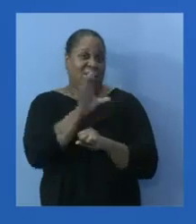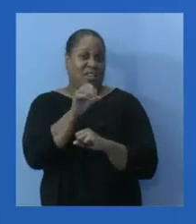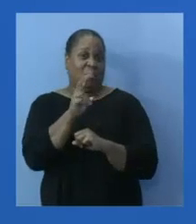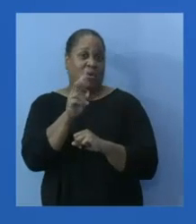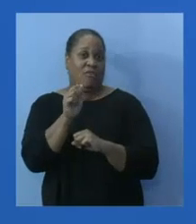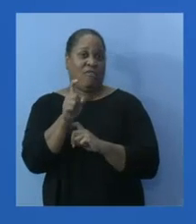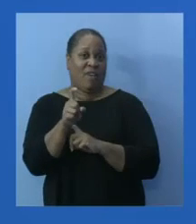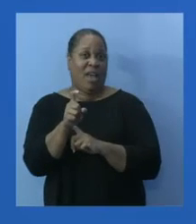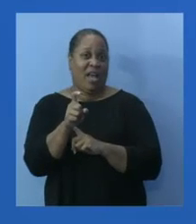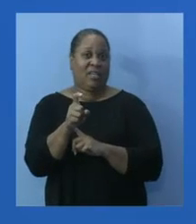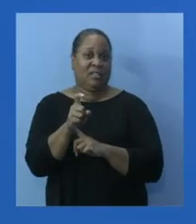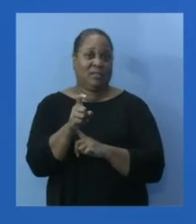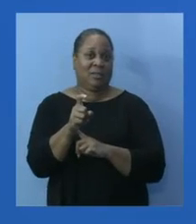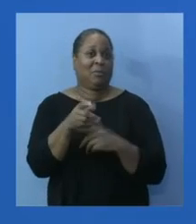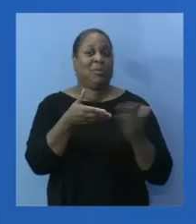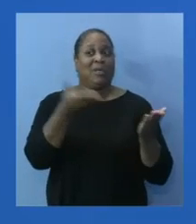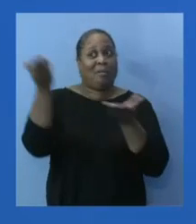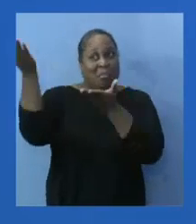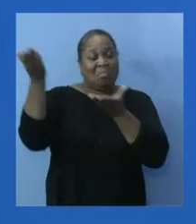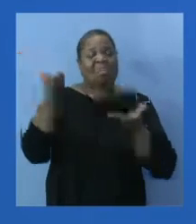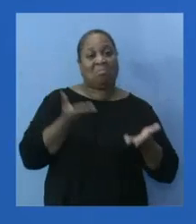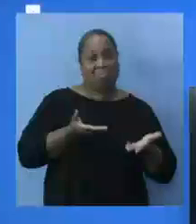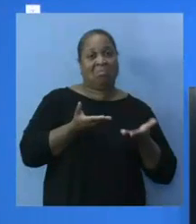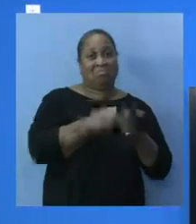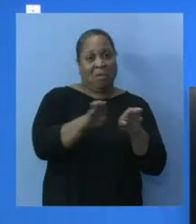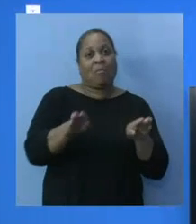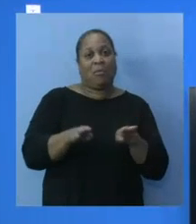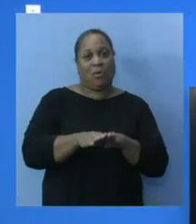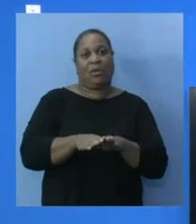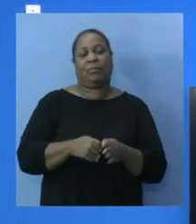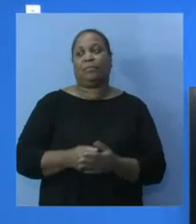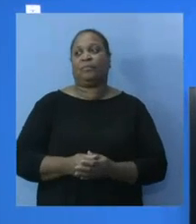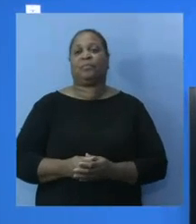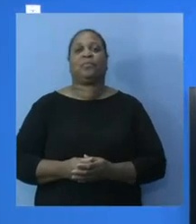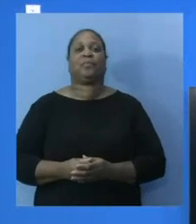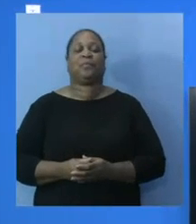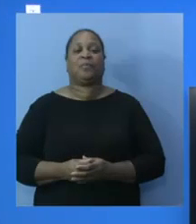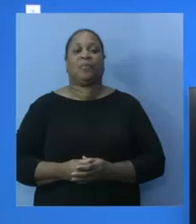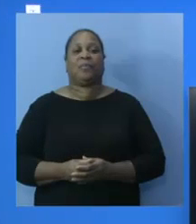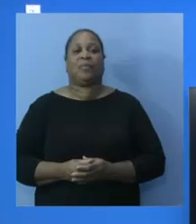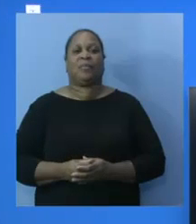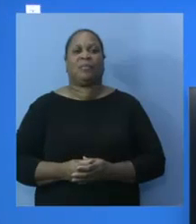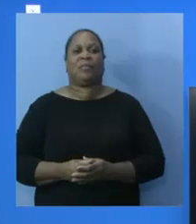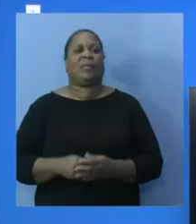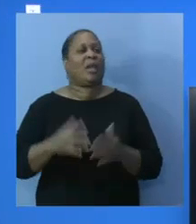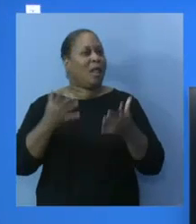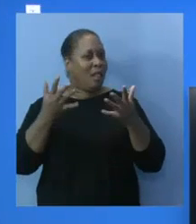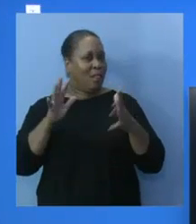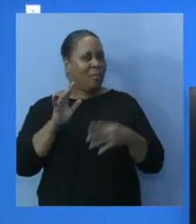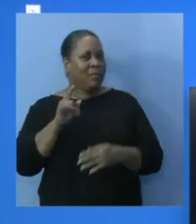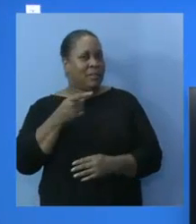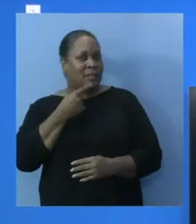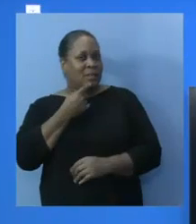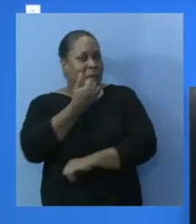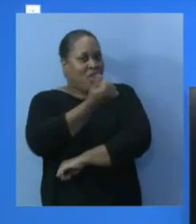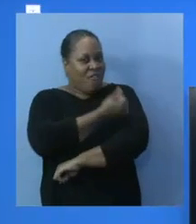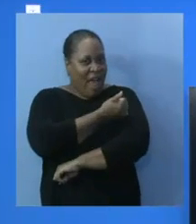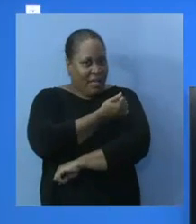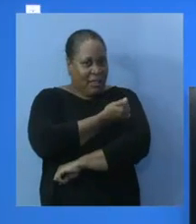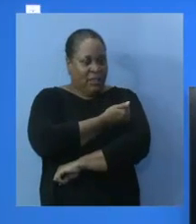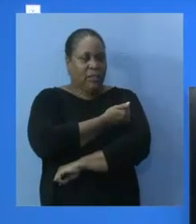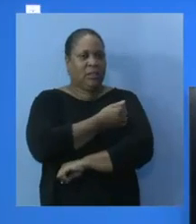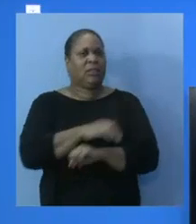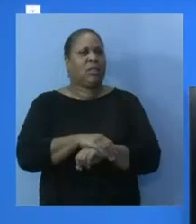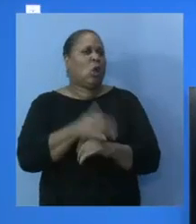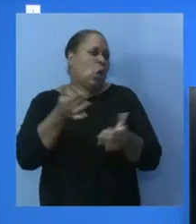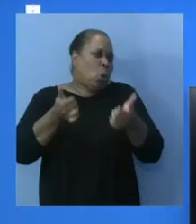facility will be what will be supplied to Bermuda. Okay, awesome. And with that being said about those vaccines, so